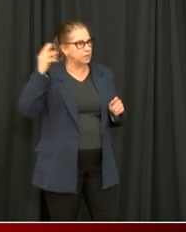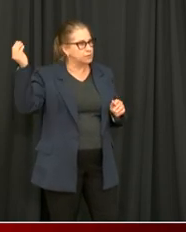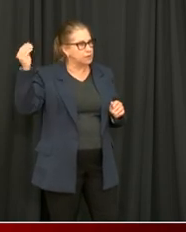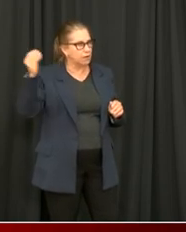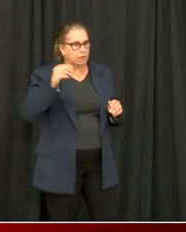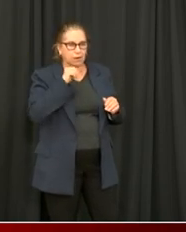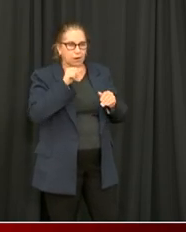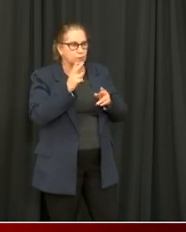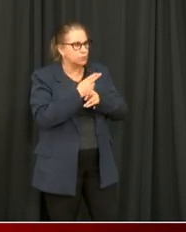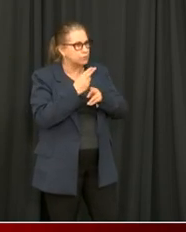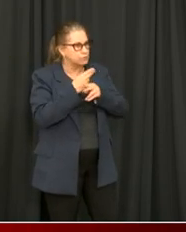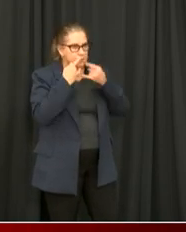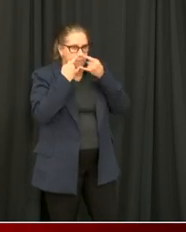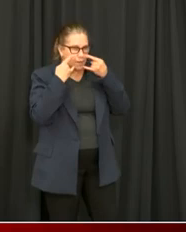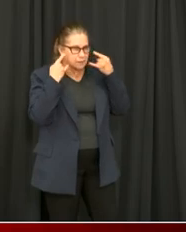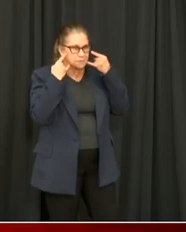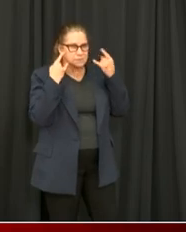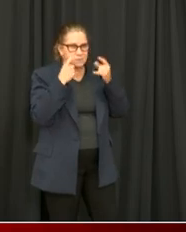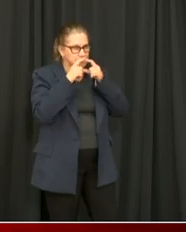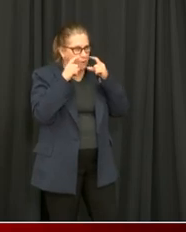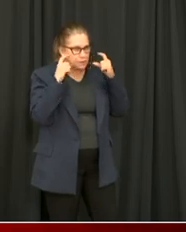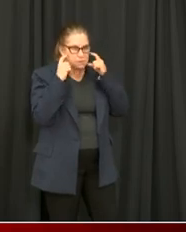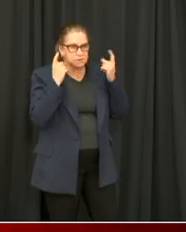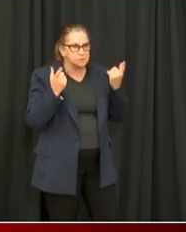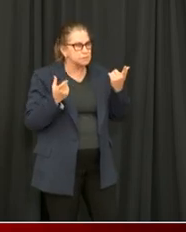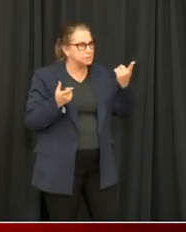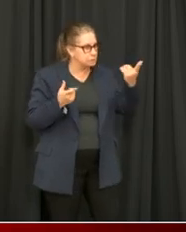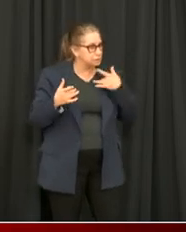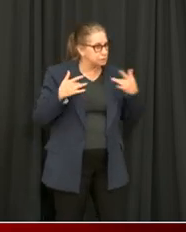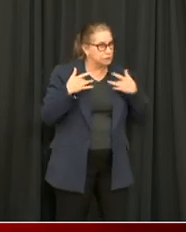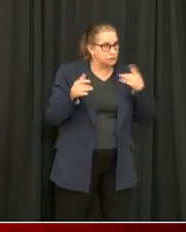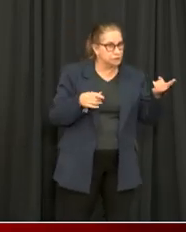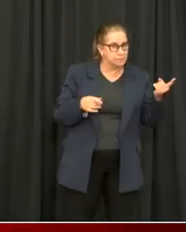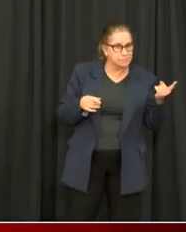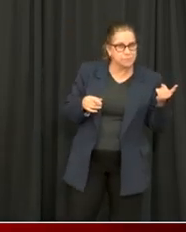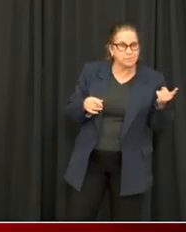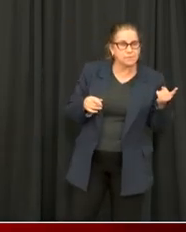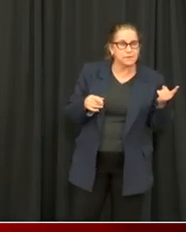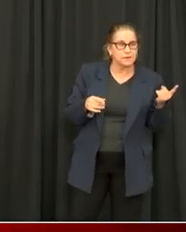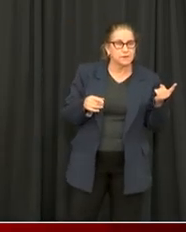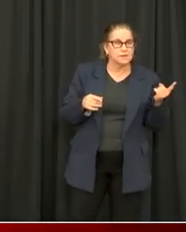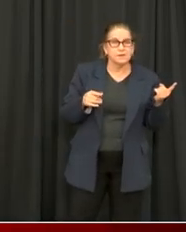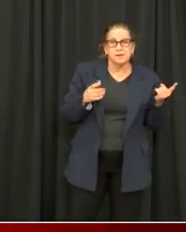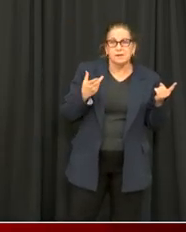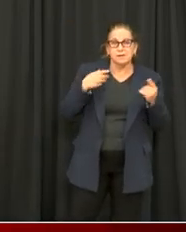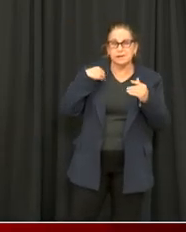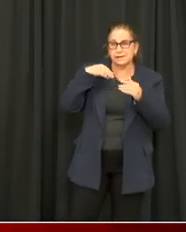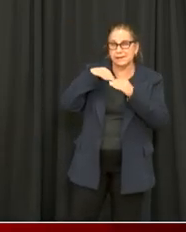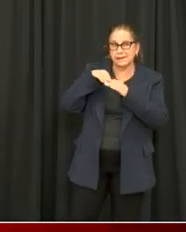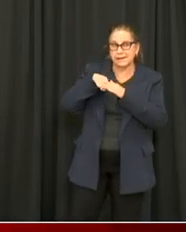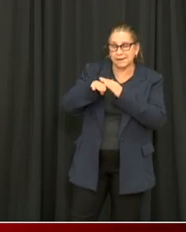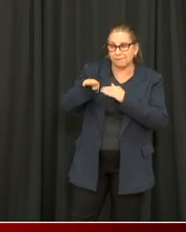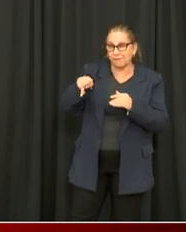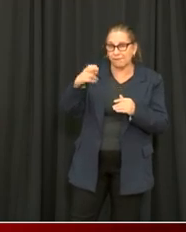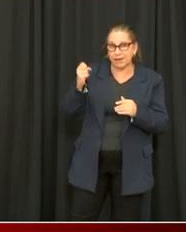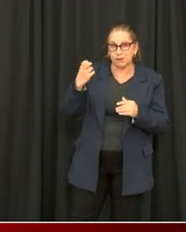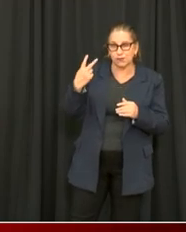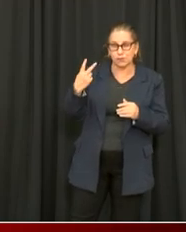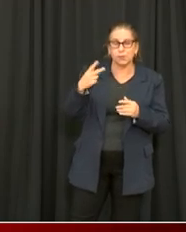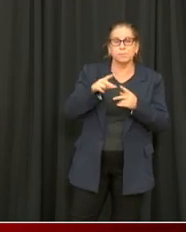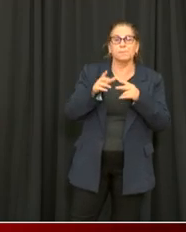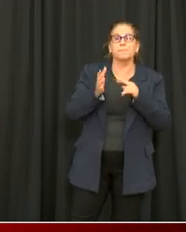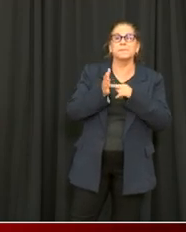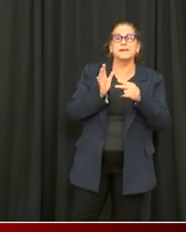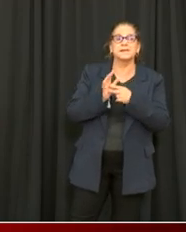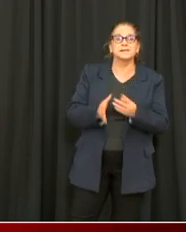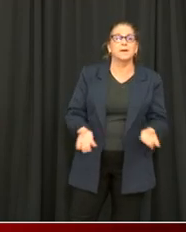and more people gathering. What is your concern that if you go into phase two, even more people will begin to let their guard